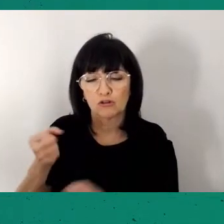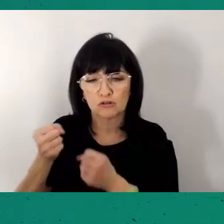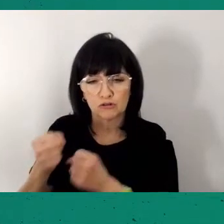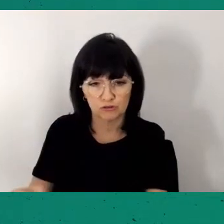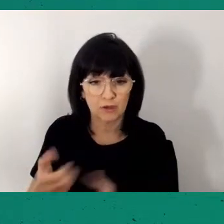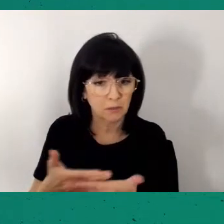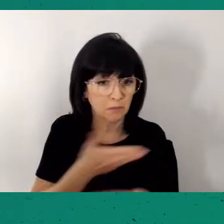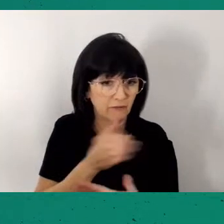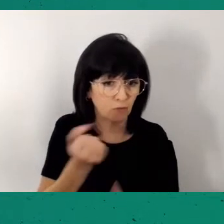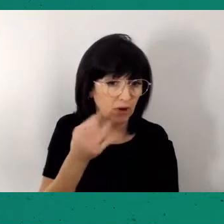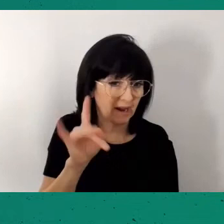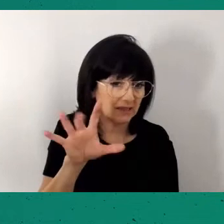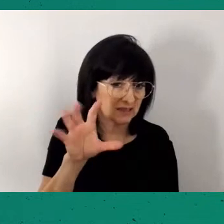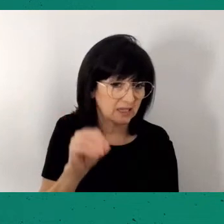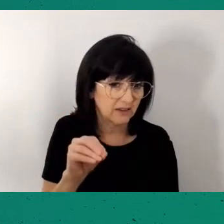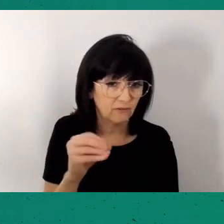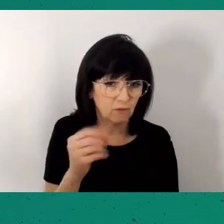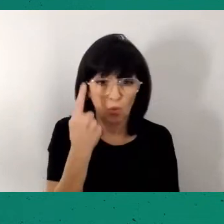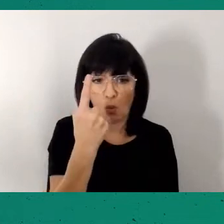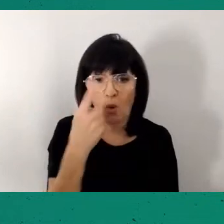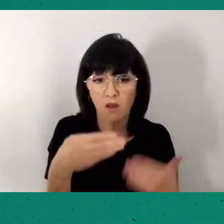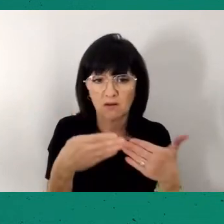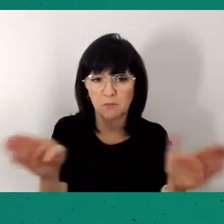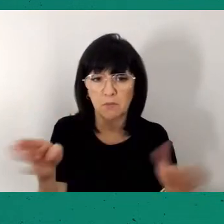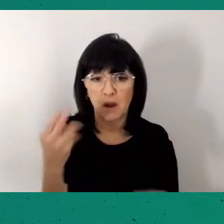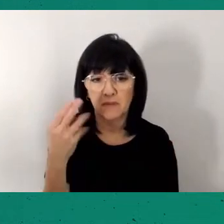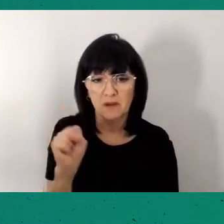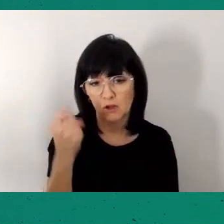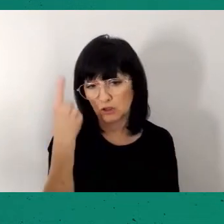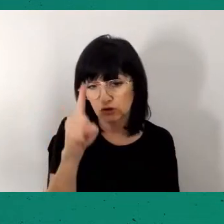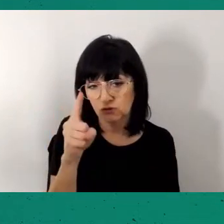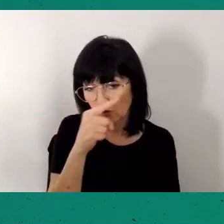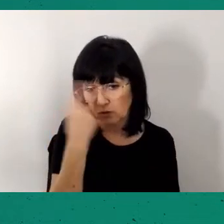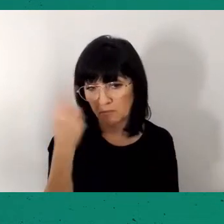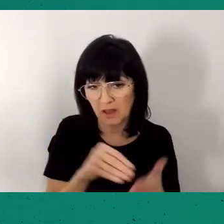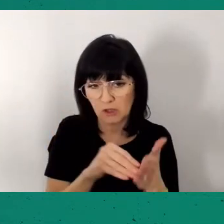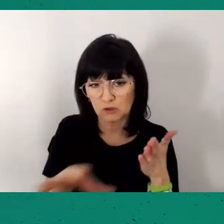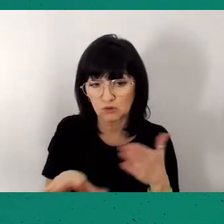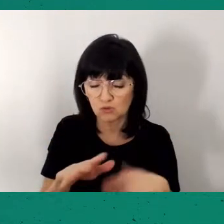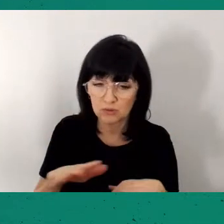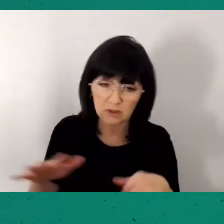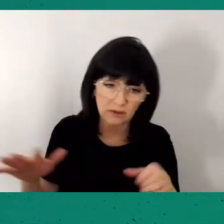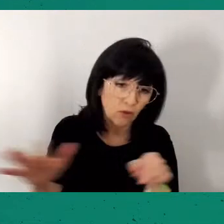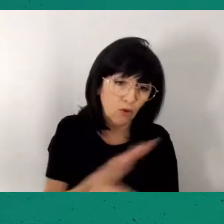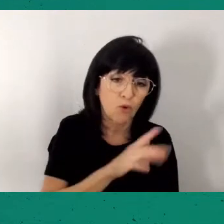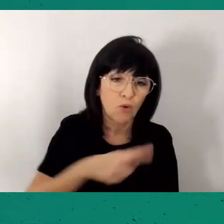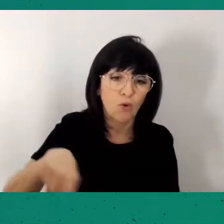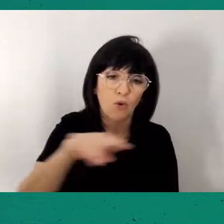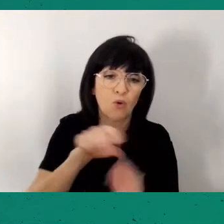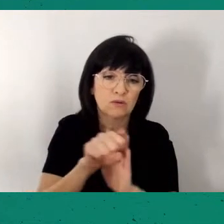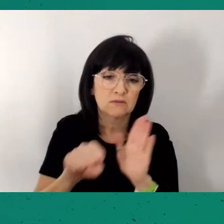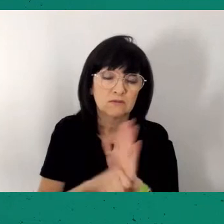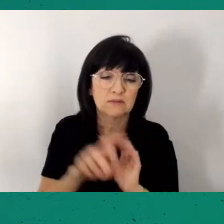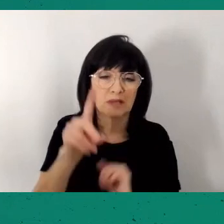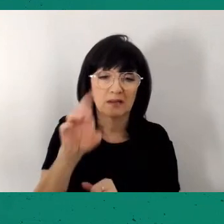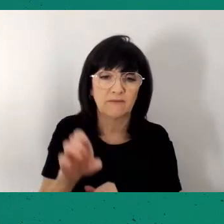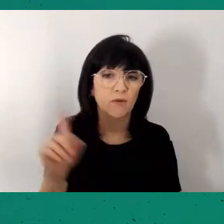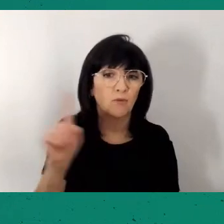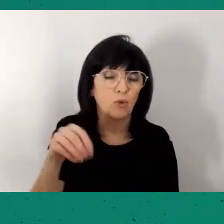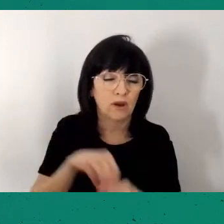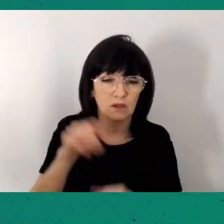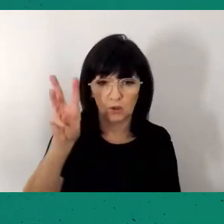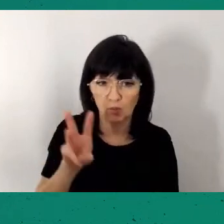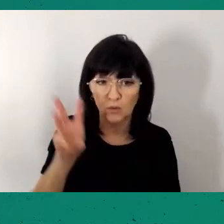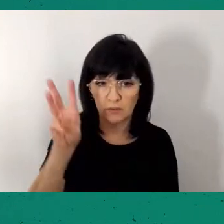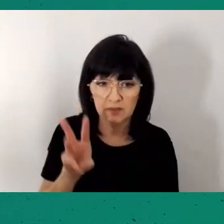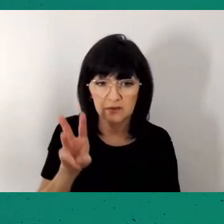only one public high school for Black students in the entire state of Delaware, and that, of course, was in Wilmington.